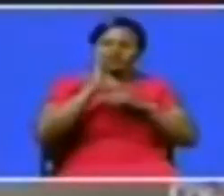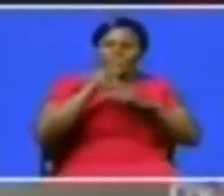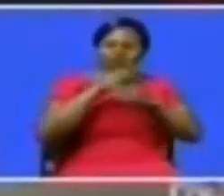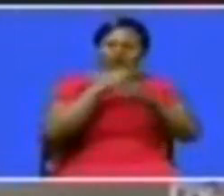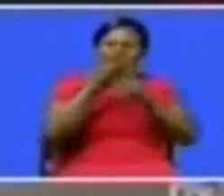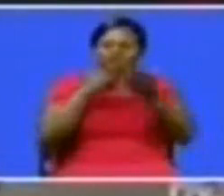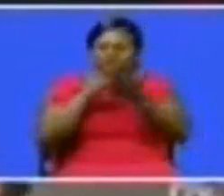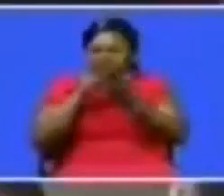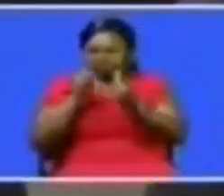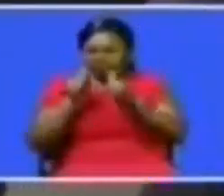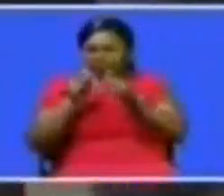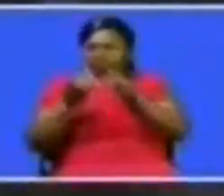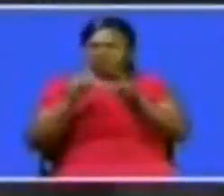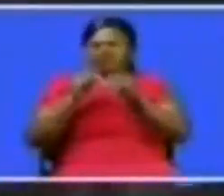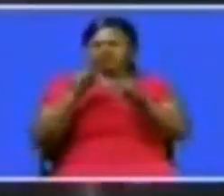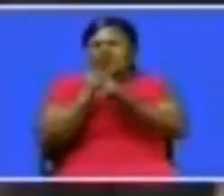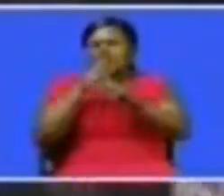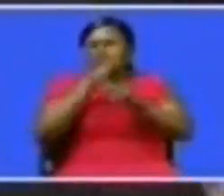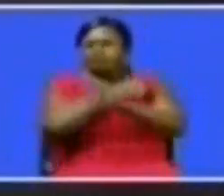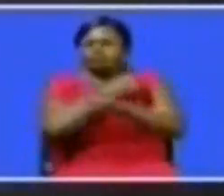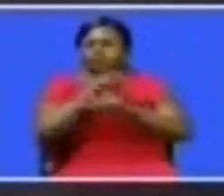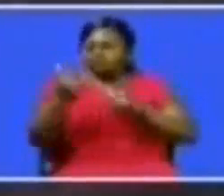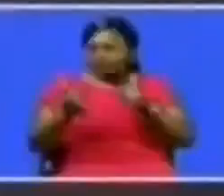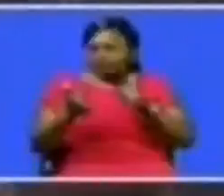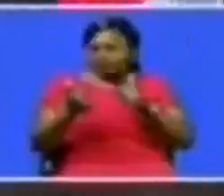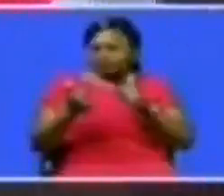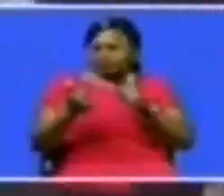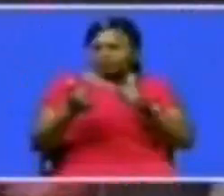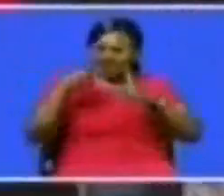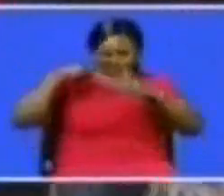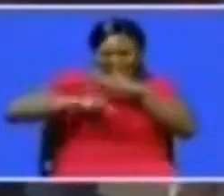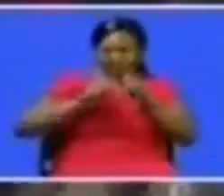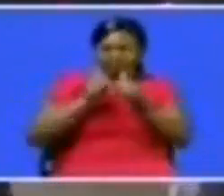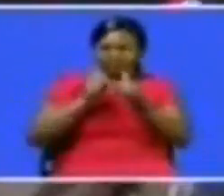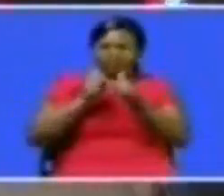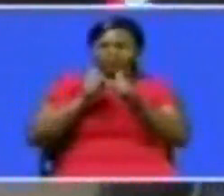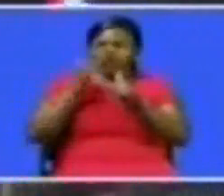non-medical costs that vary from hospital to hospital. The bottom line is,